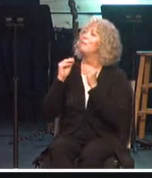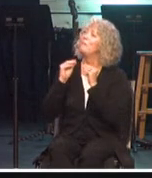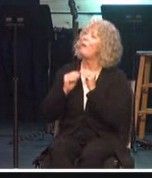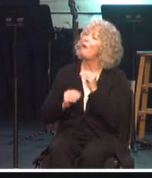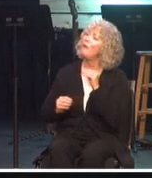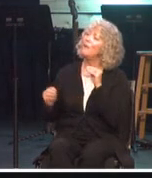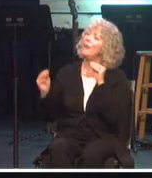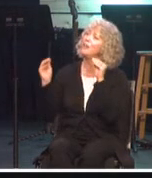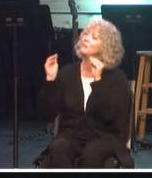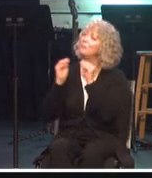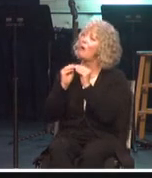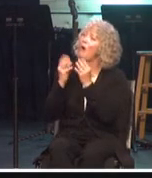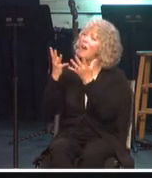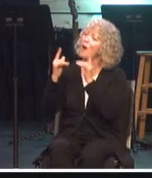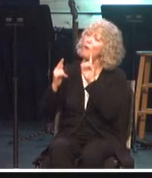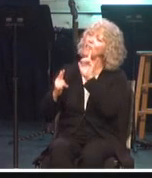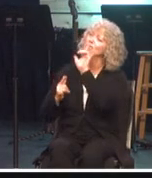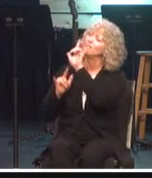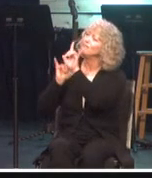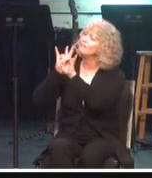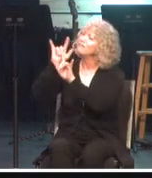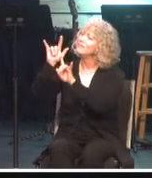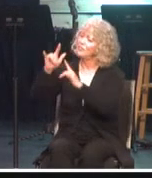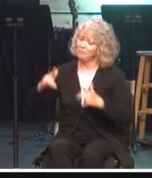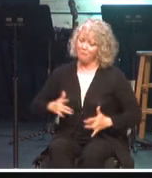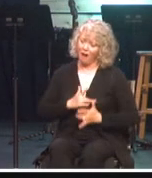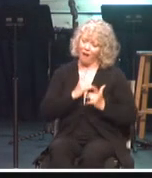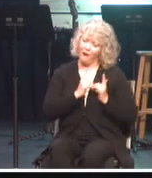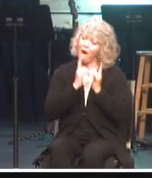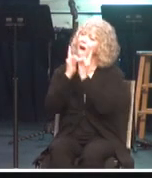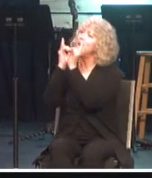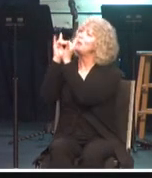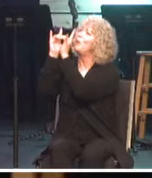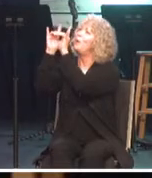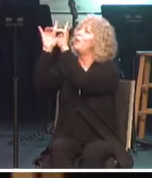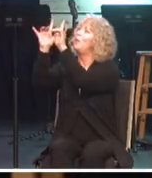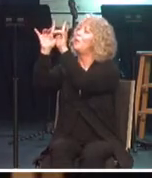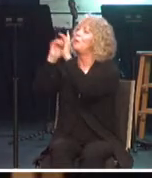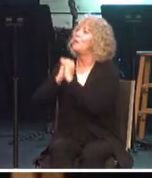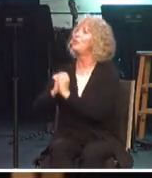and delight to show him love through heartfelt expressions of worship.